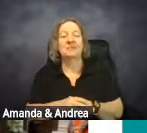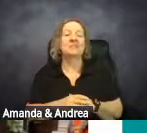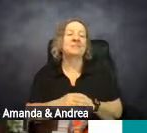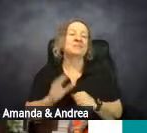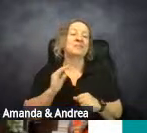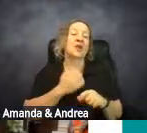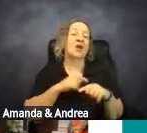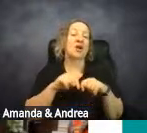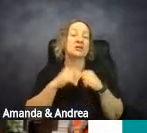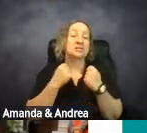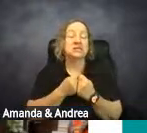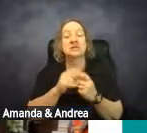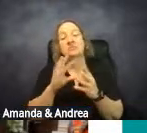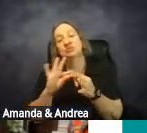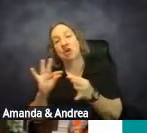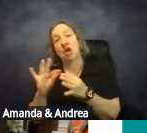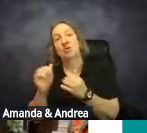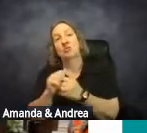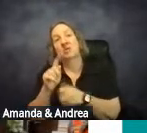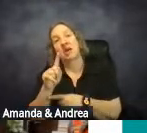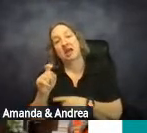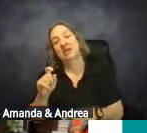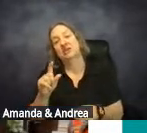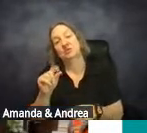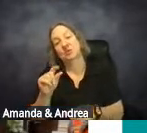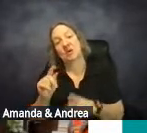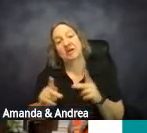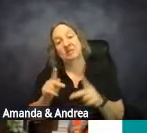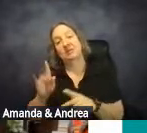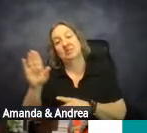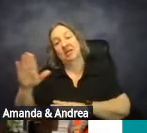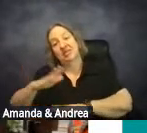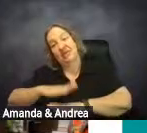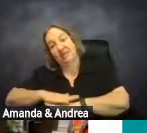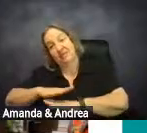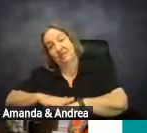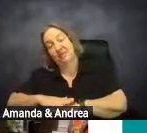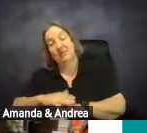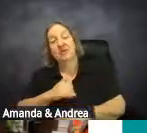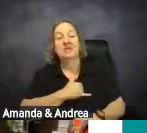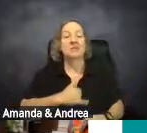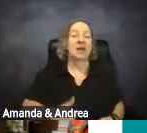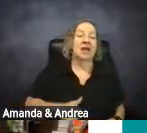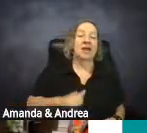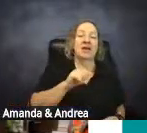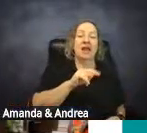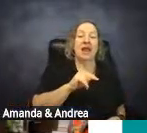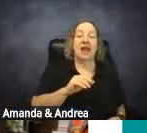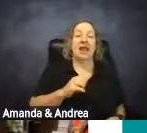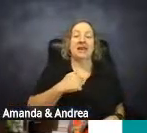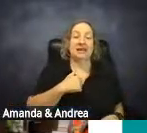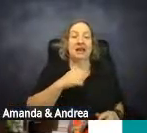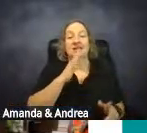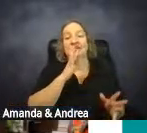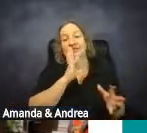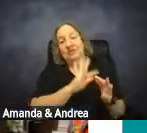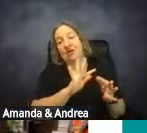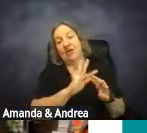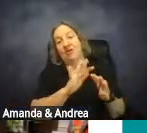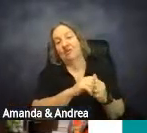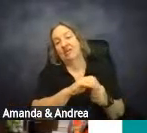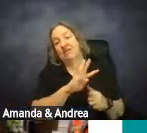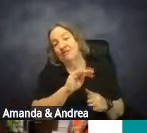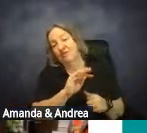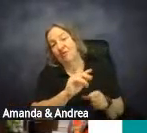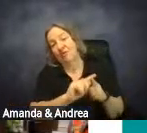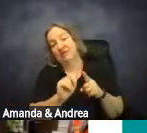think, talked to 120 folks at their booth. Mayor Ann and I talked to 40 or so